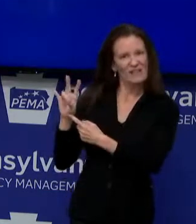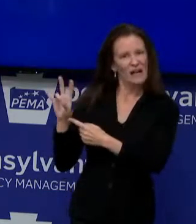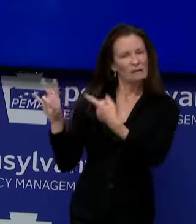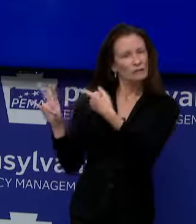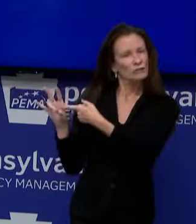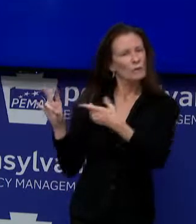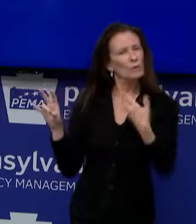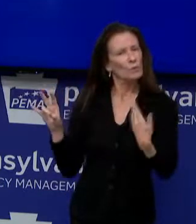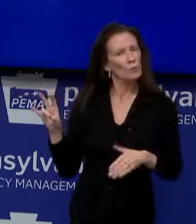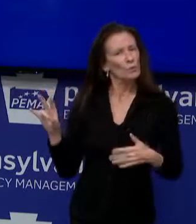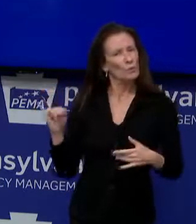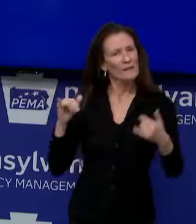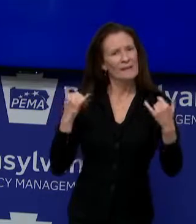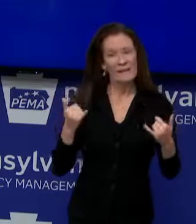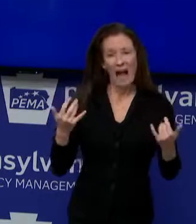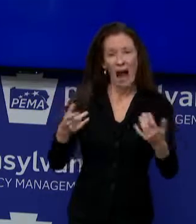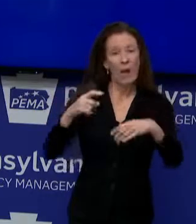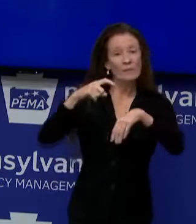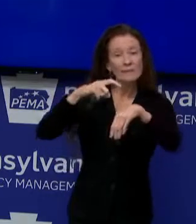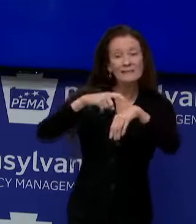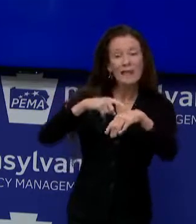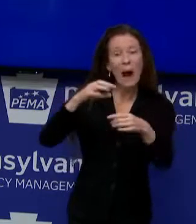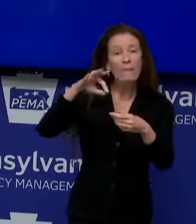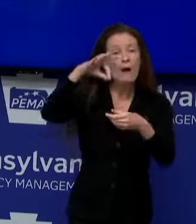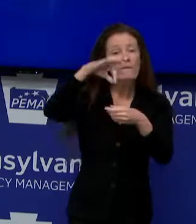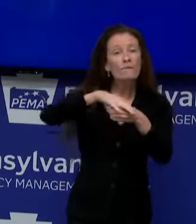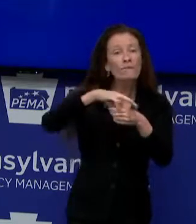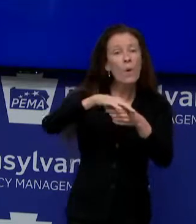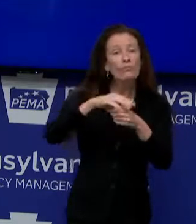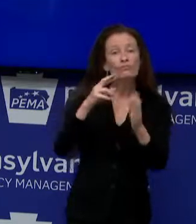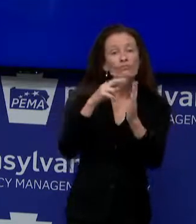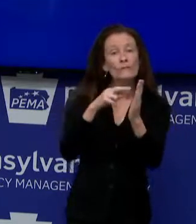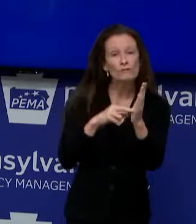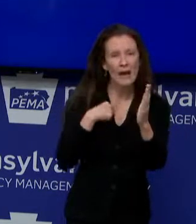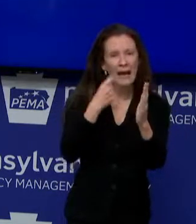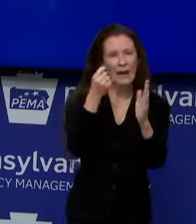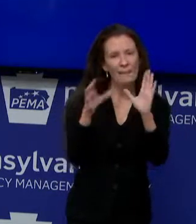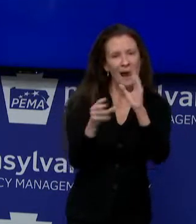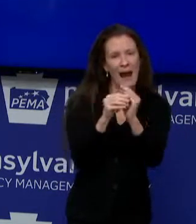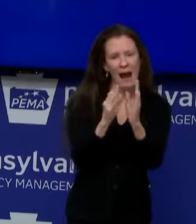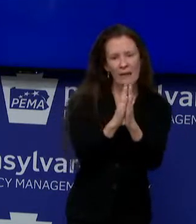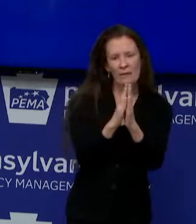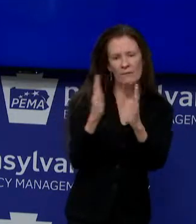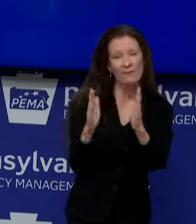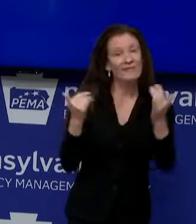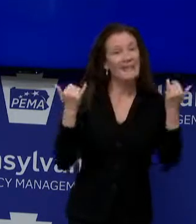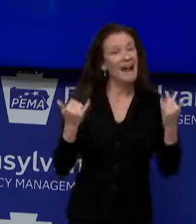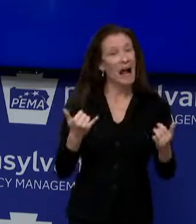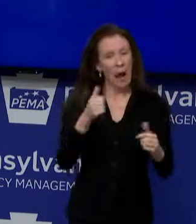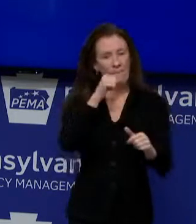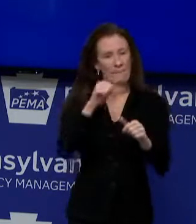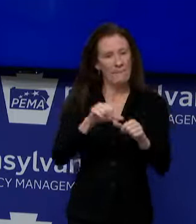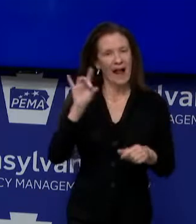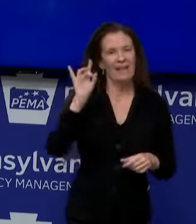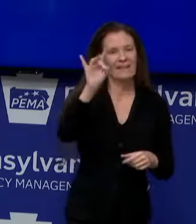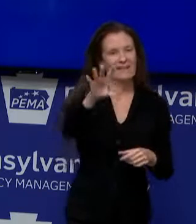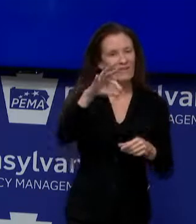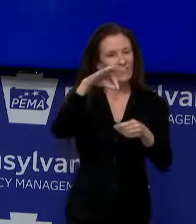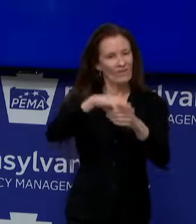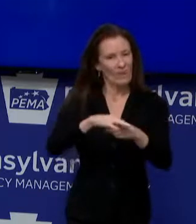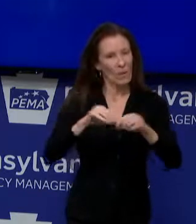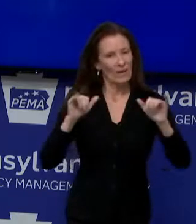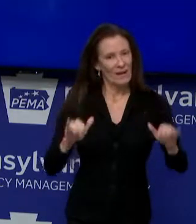periods, no-excuse mail-in voting, and more. Local and state election officials implemented all these changes in the face of a